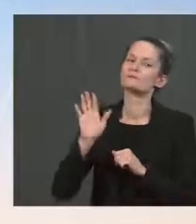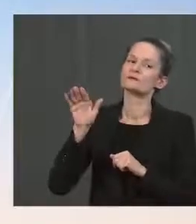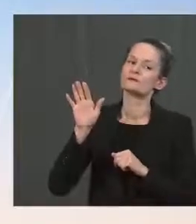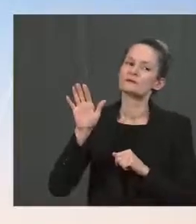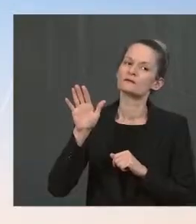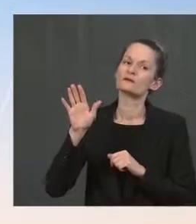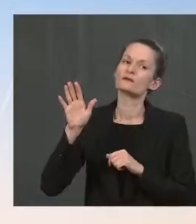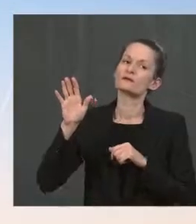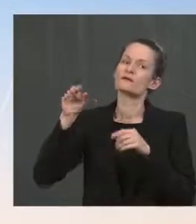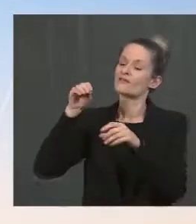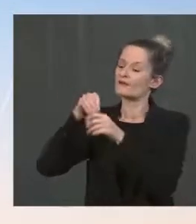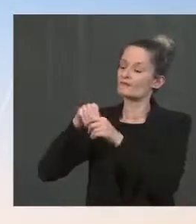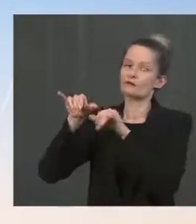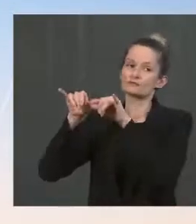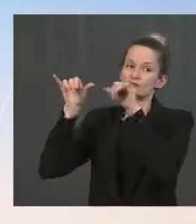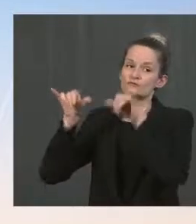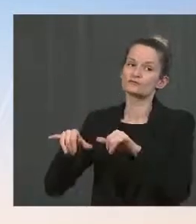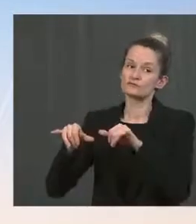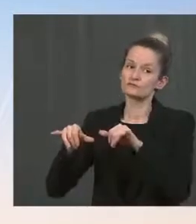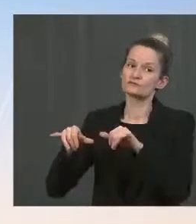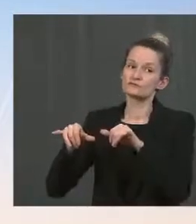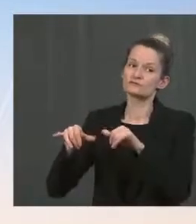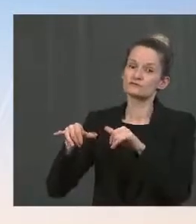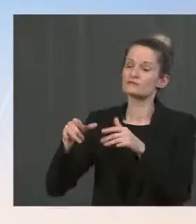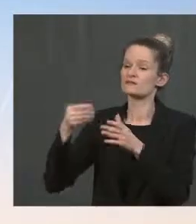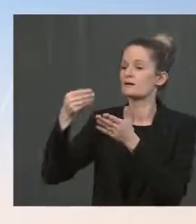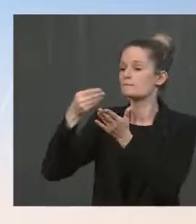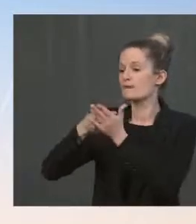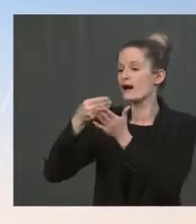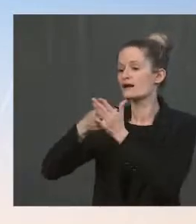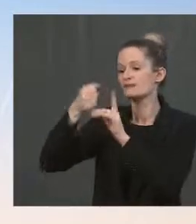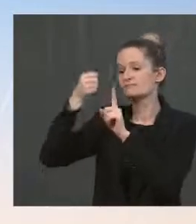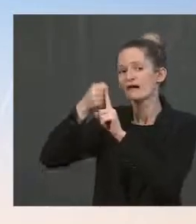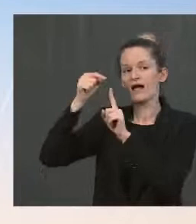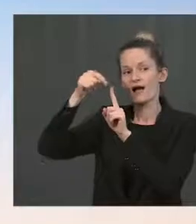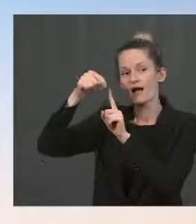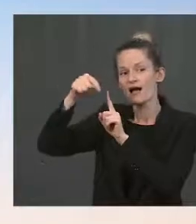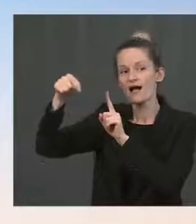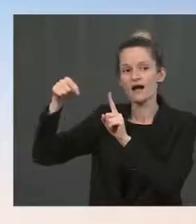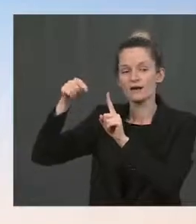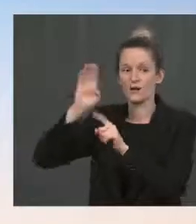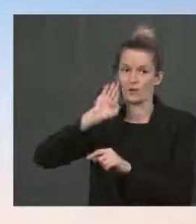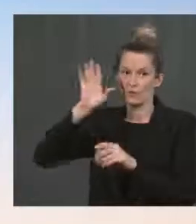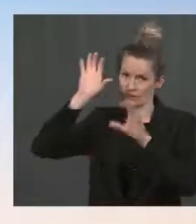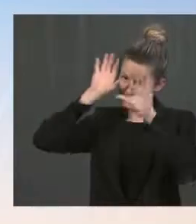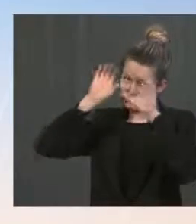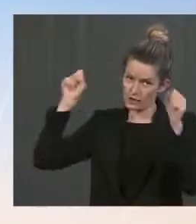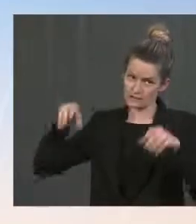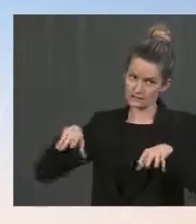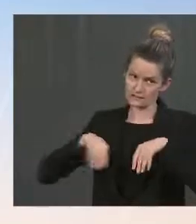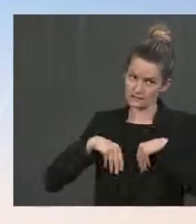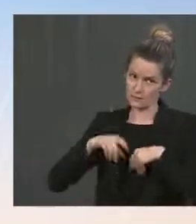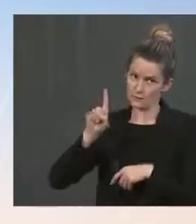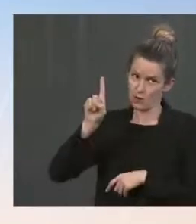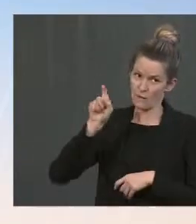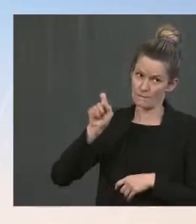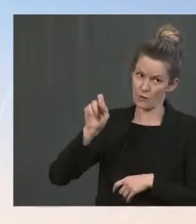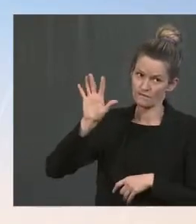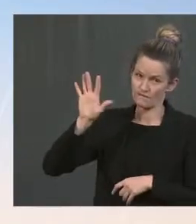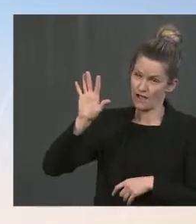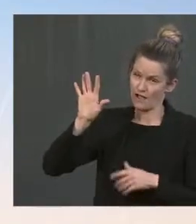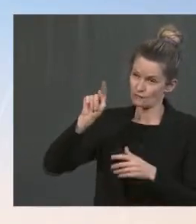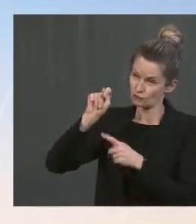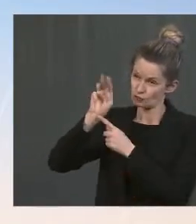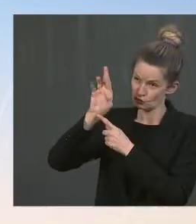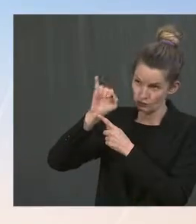does he have plans to, and would the White House accept a $1.5 trillion plan? Well, First, Senator Manchin, of course, continues to be a